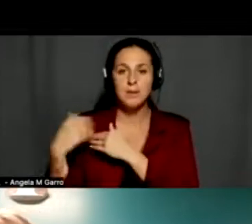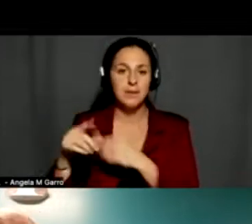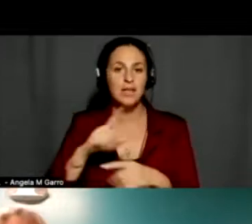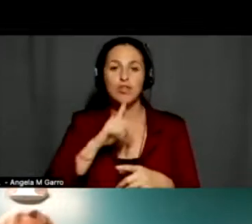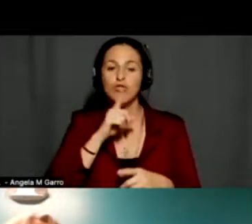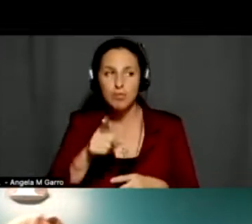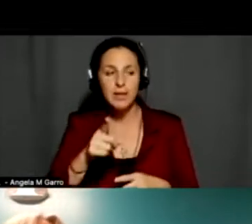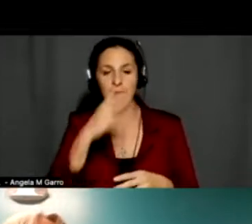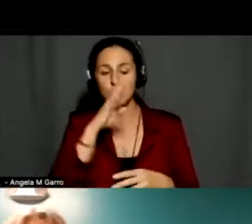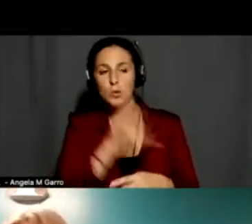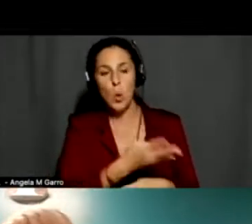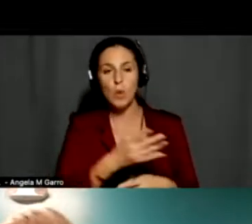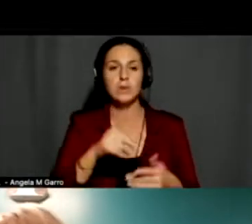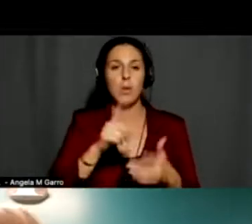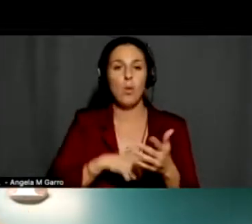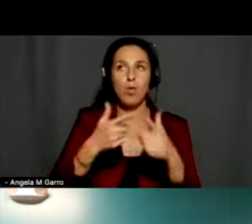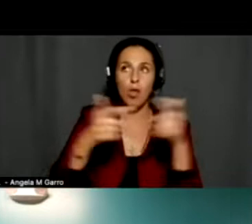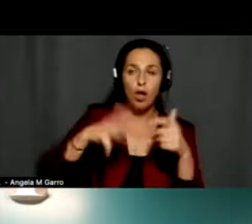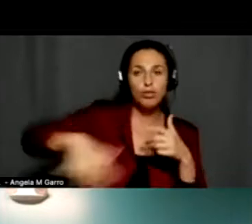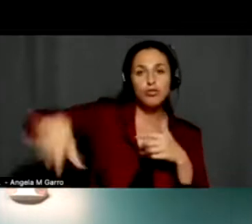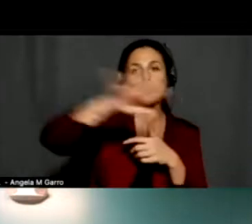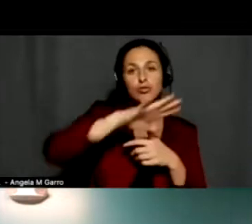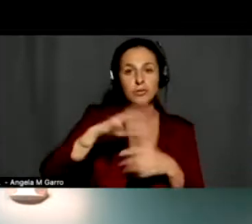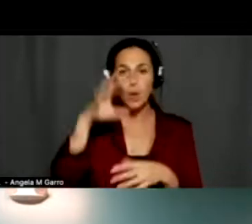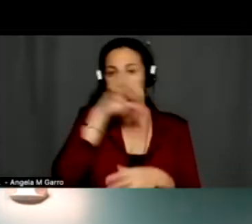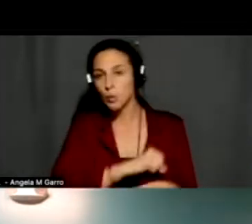assumes. Thank you very much. Thank you.